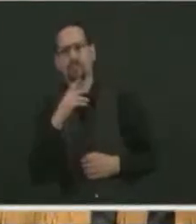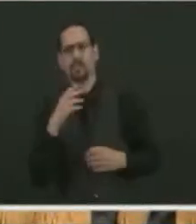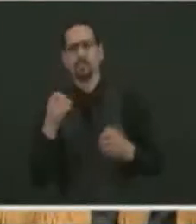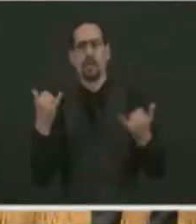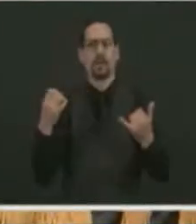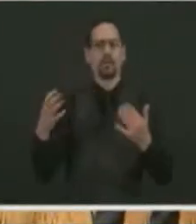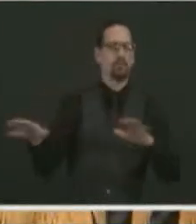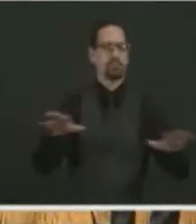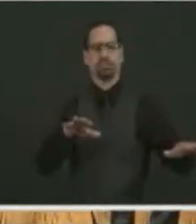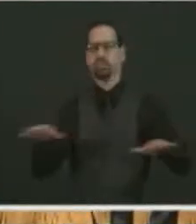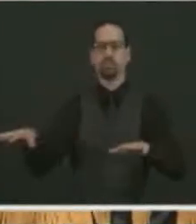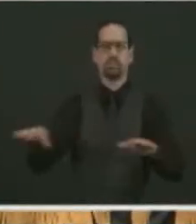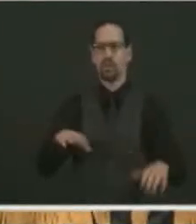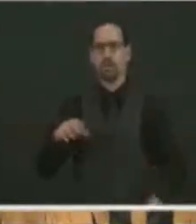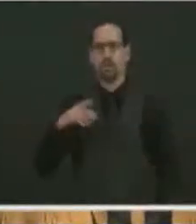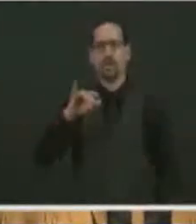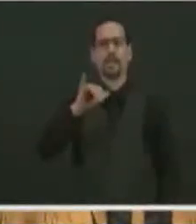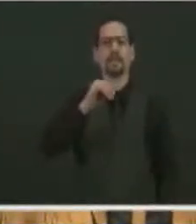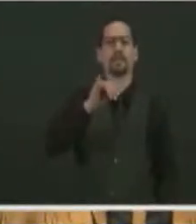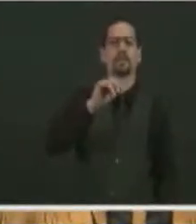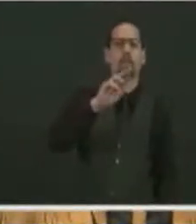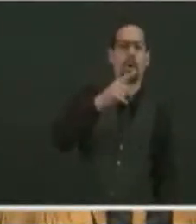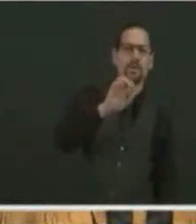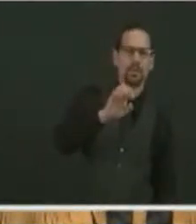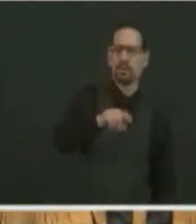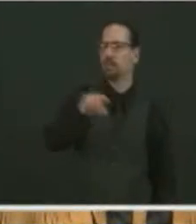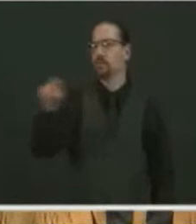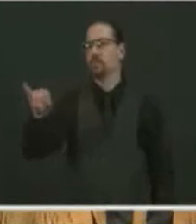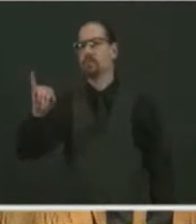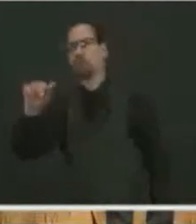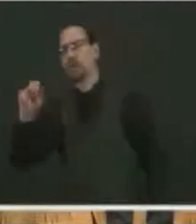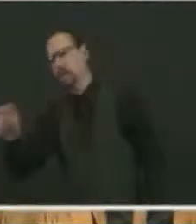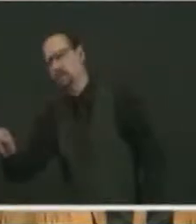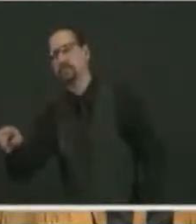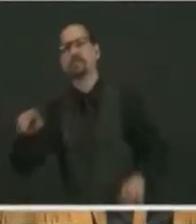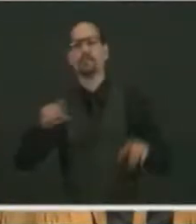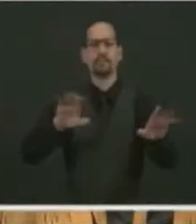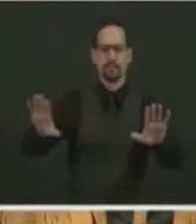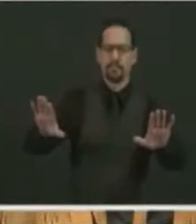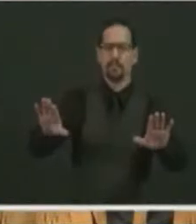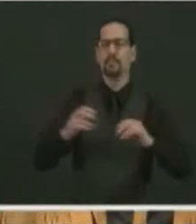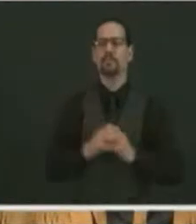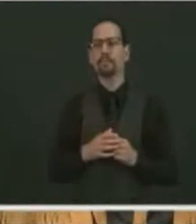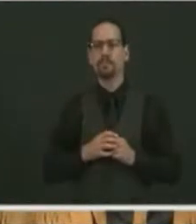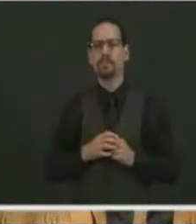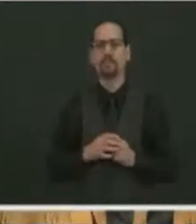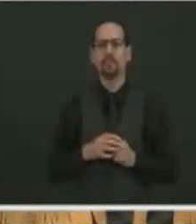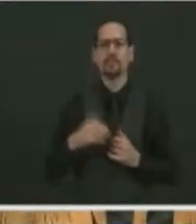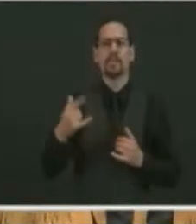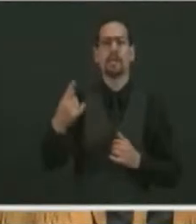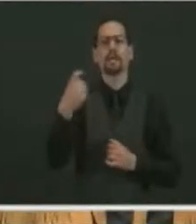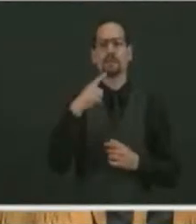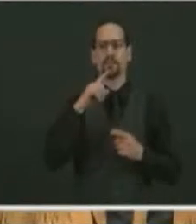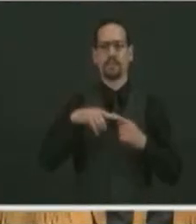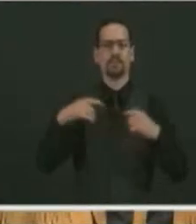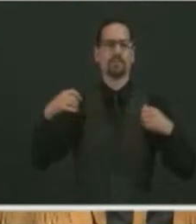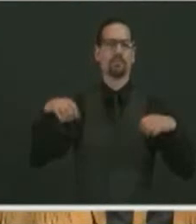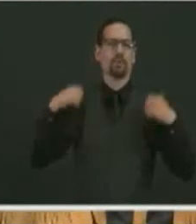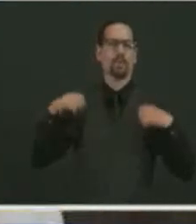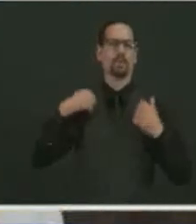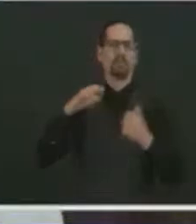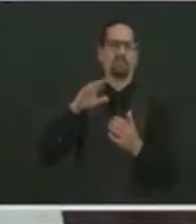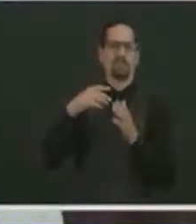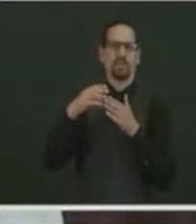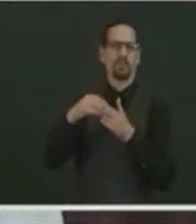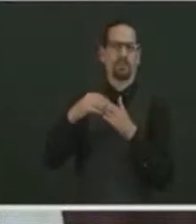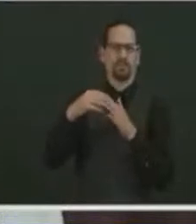okay. Governor, just to clarify, you said that the guidelines for fitness centers are being modified based on what you're hearing through the They already television?